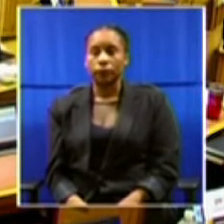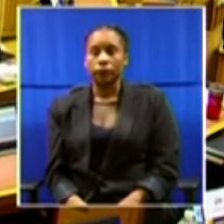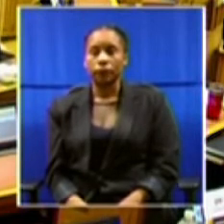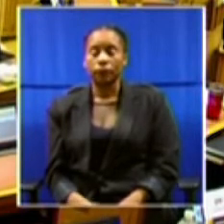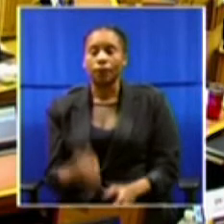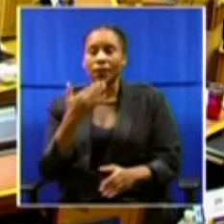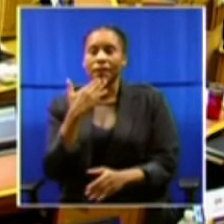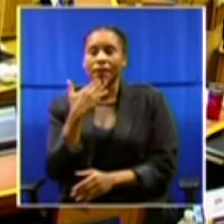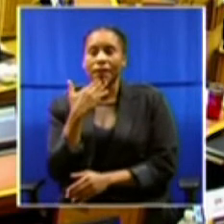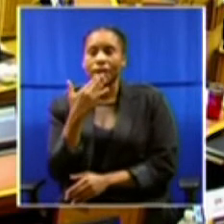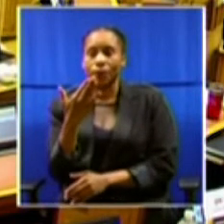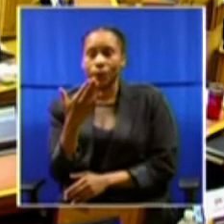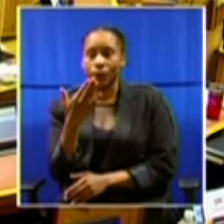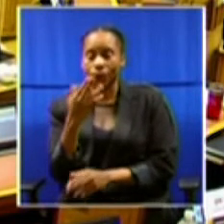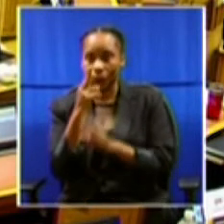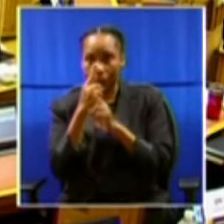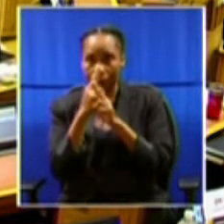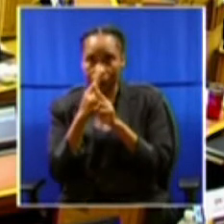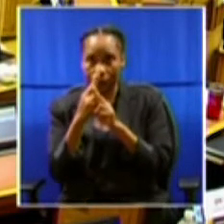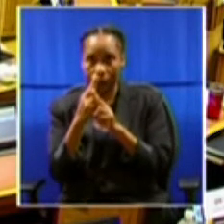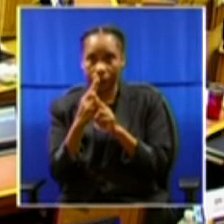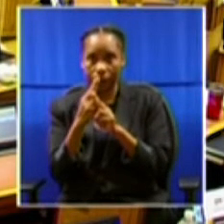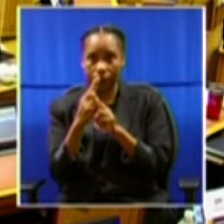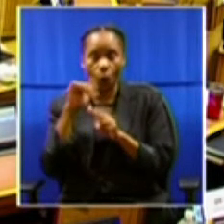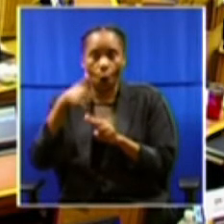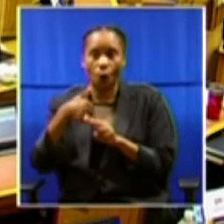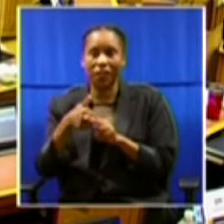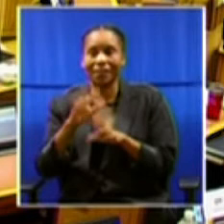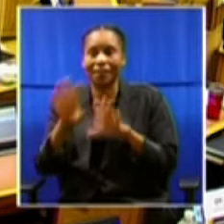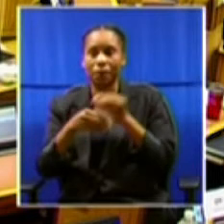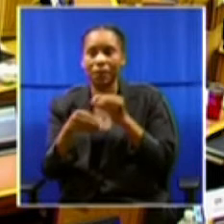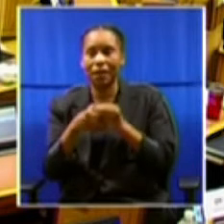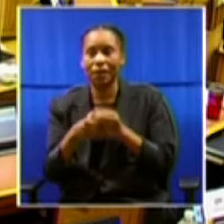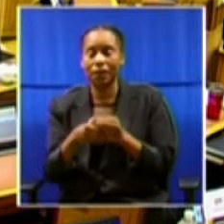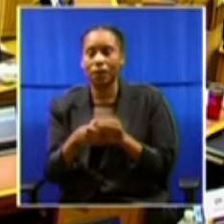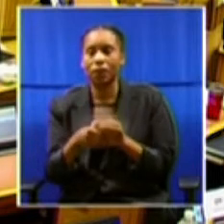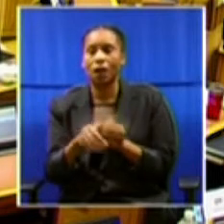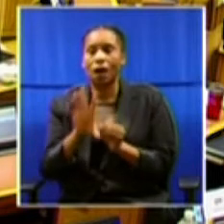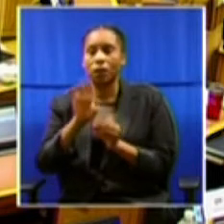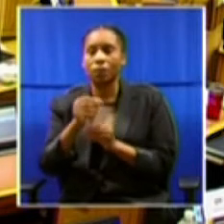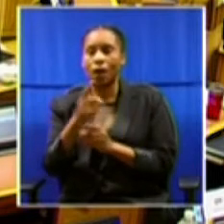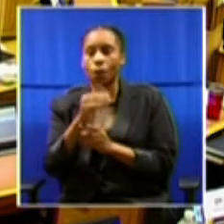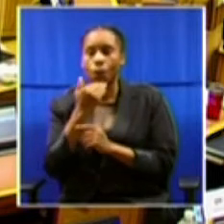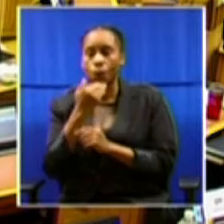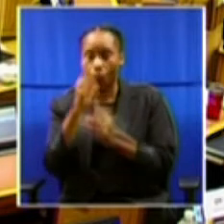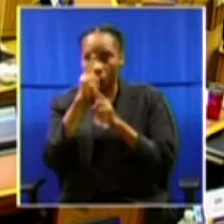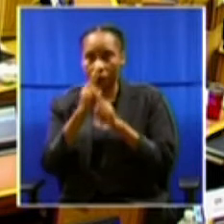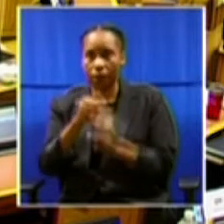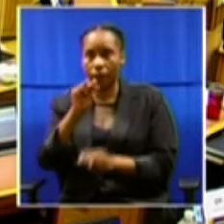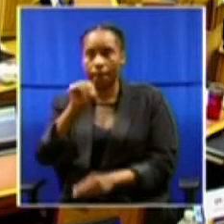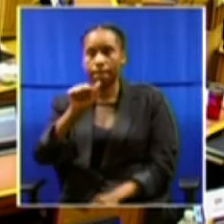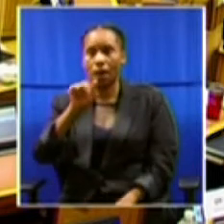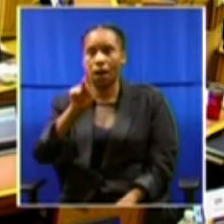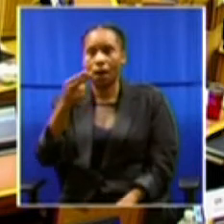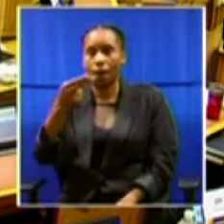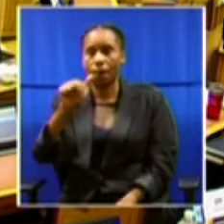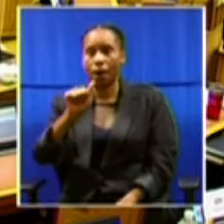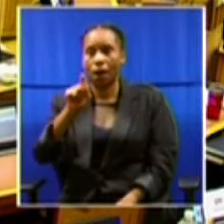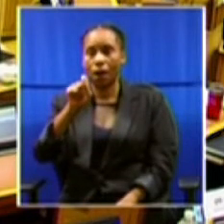Thank you. Honorable, the next supplementary is taken by Honorable Mapatsu.